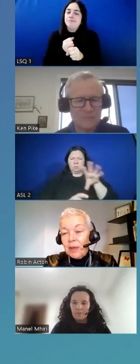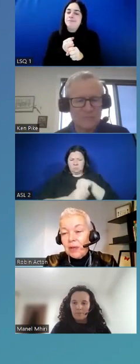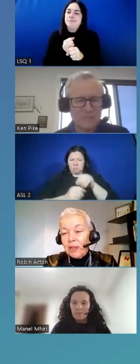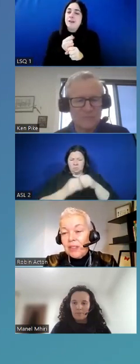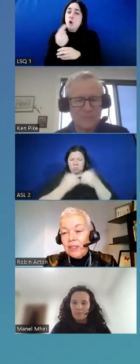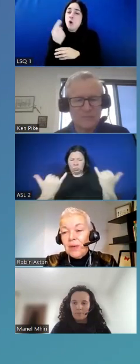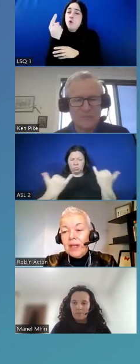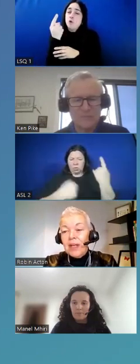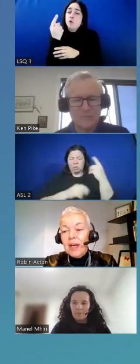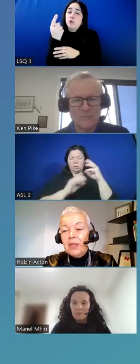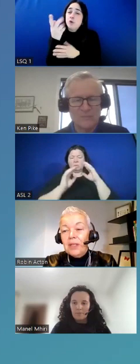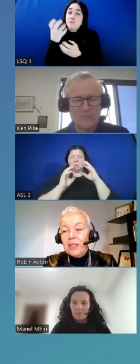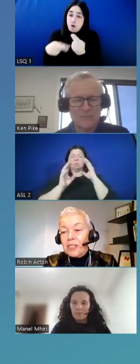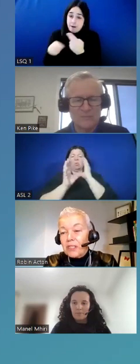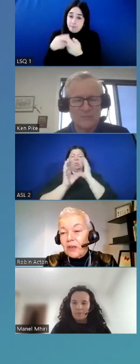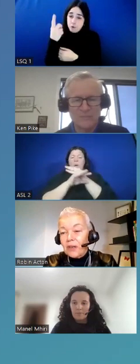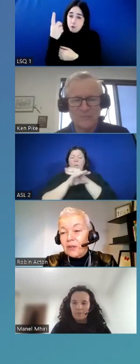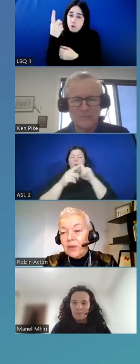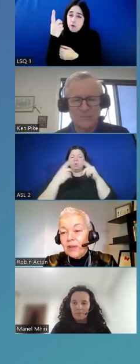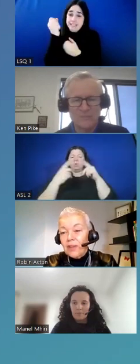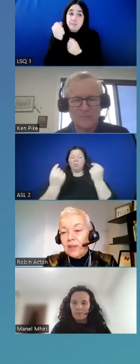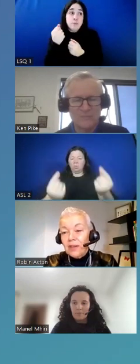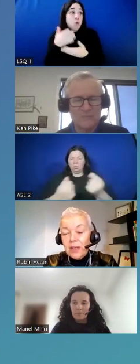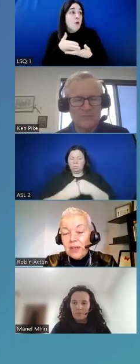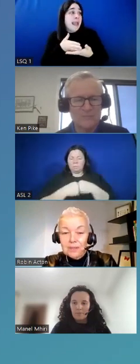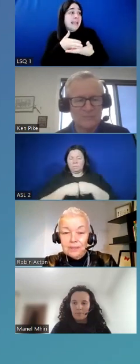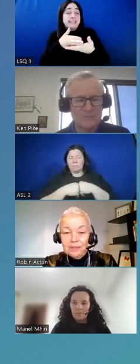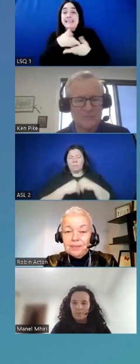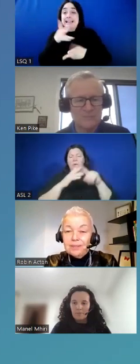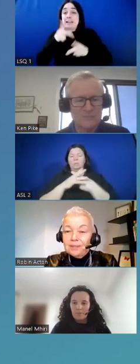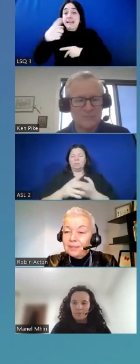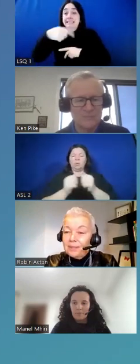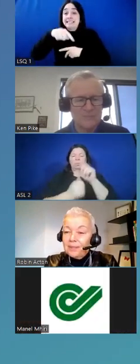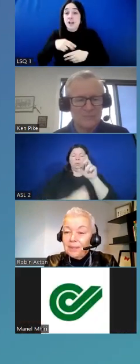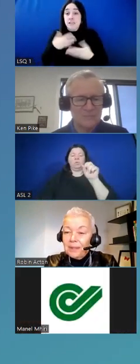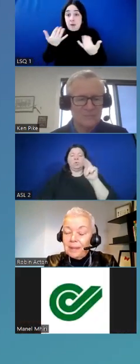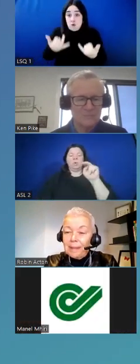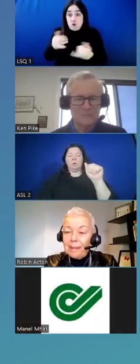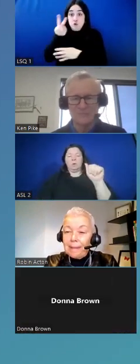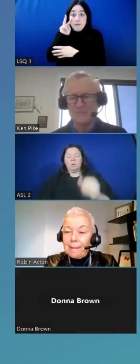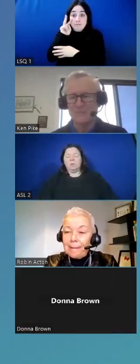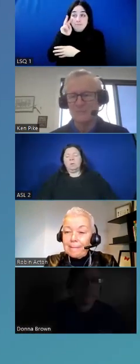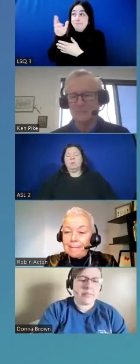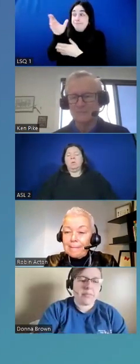today's webinar to do. And I'm going to start with Donna.